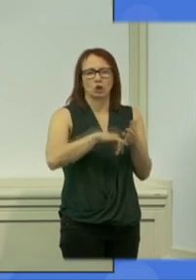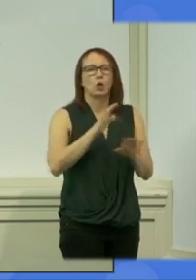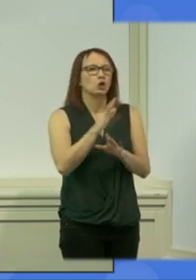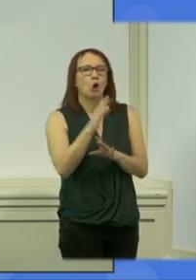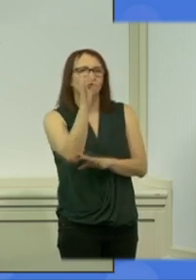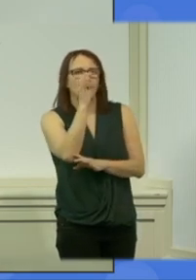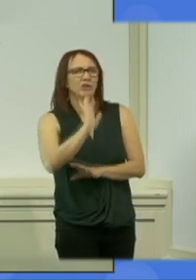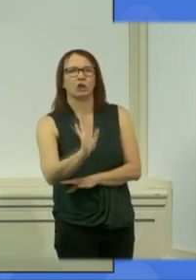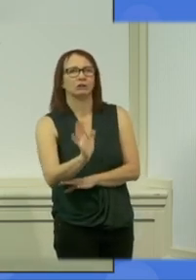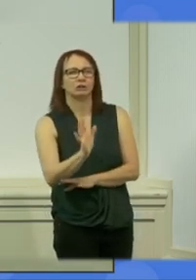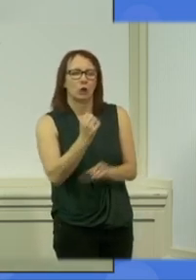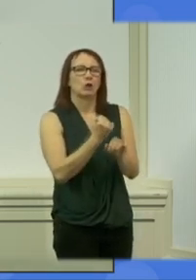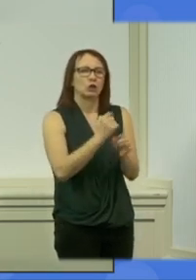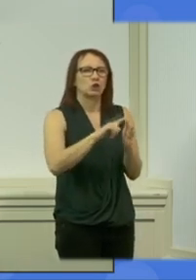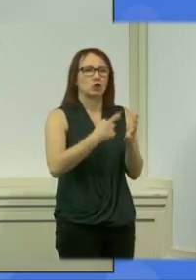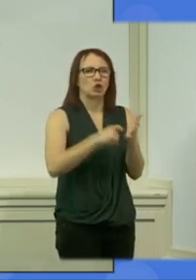team.